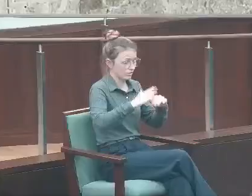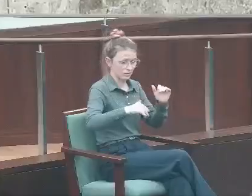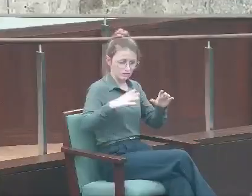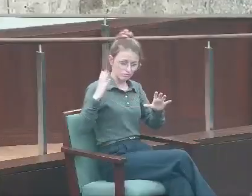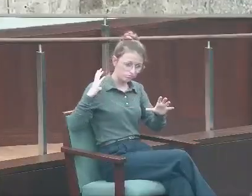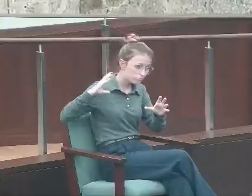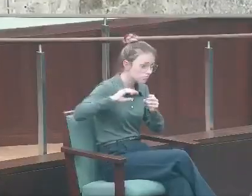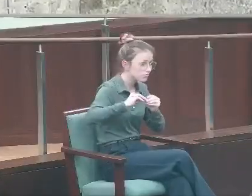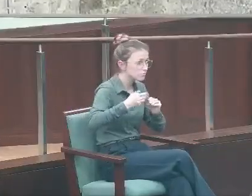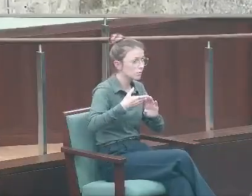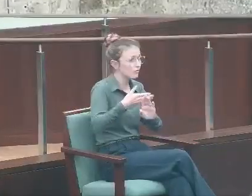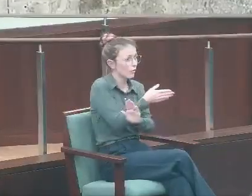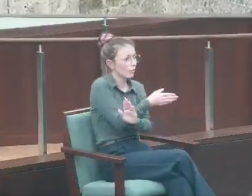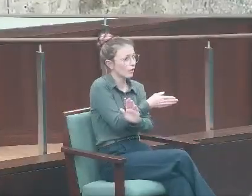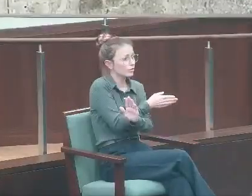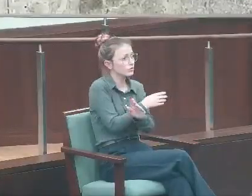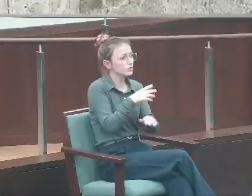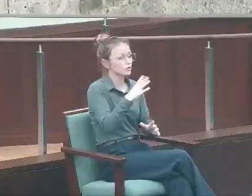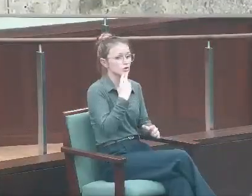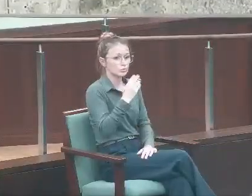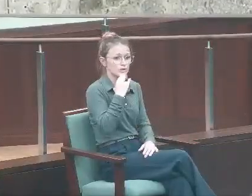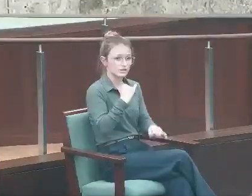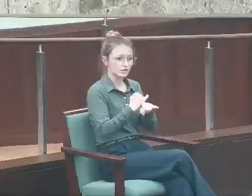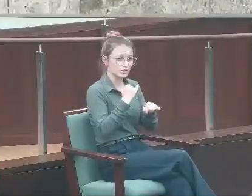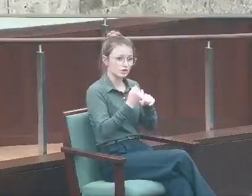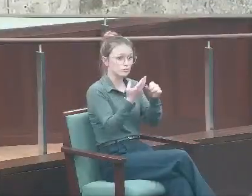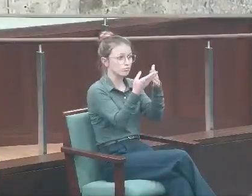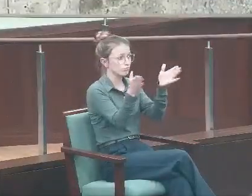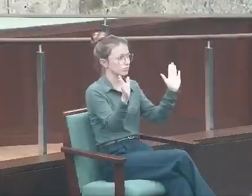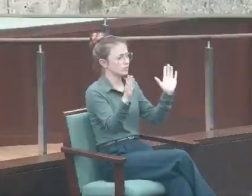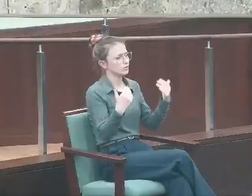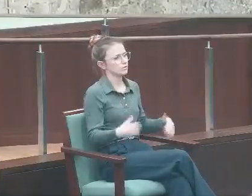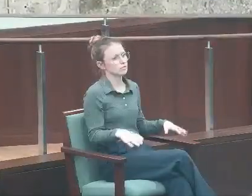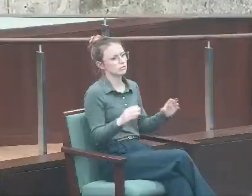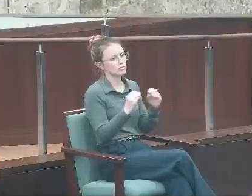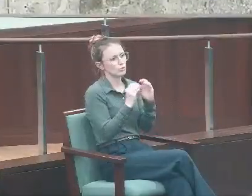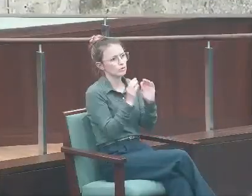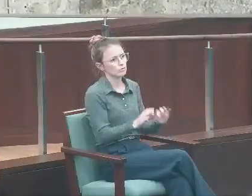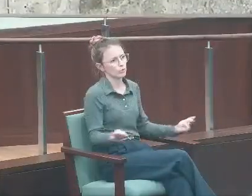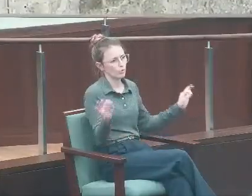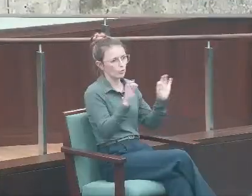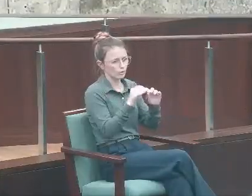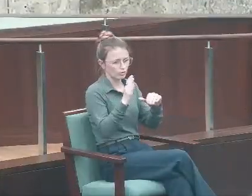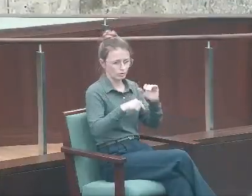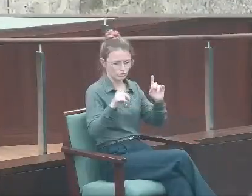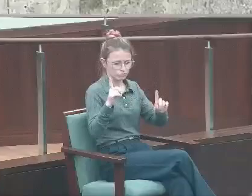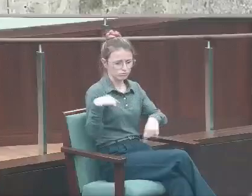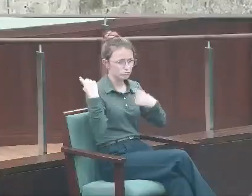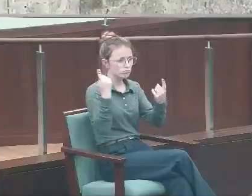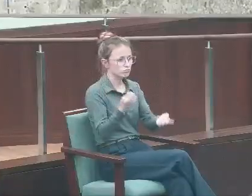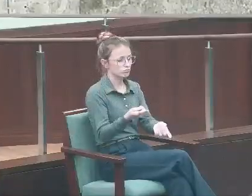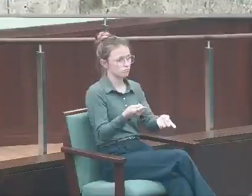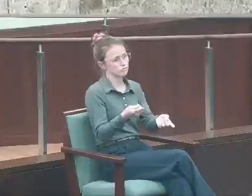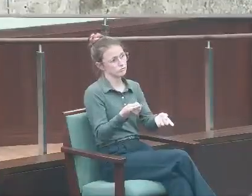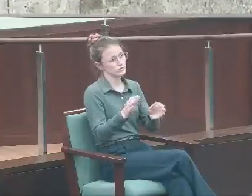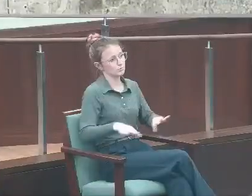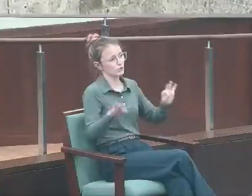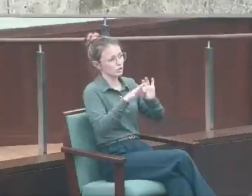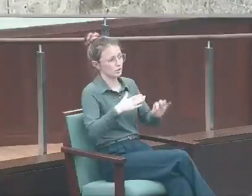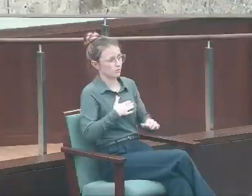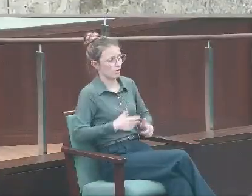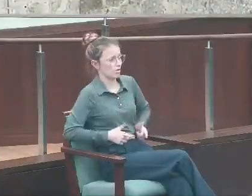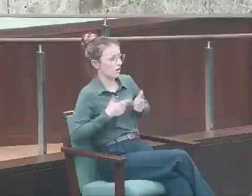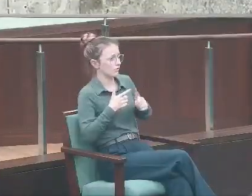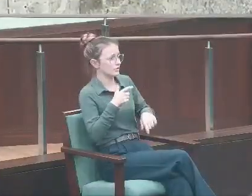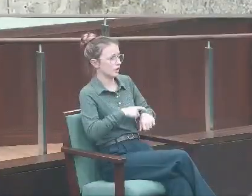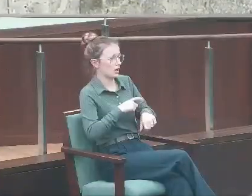Jewish institutions more broadly are more important than they've ever been before, certainly in my lifetime, and I think in all of